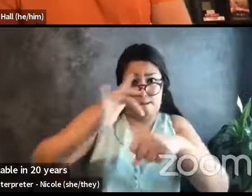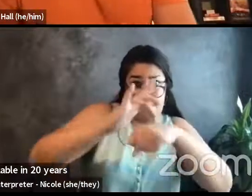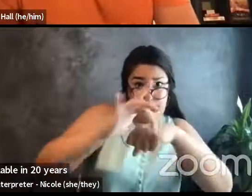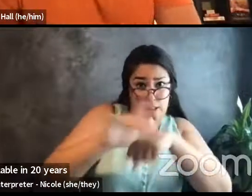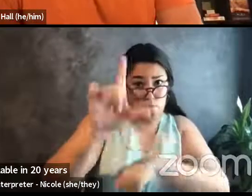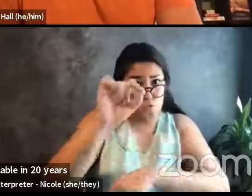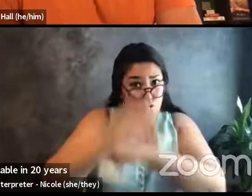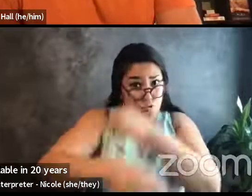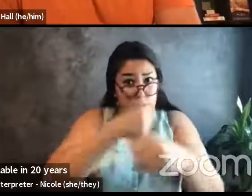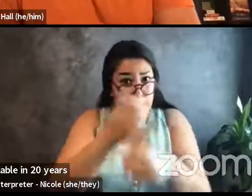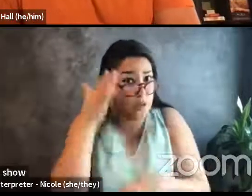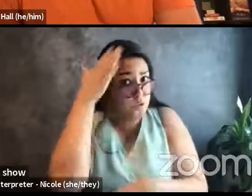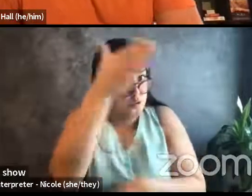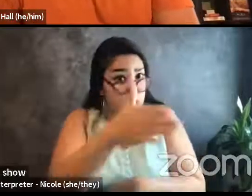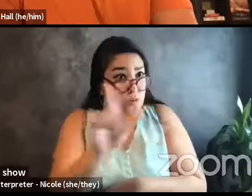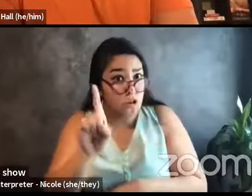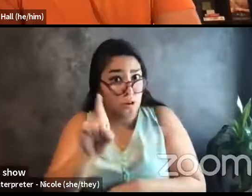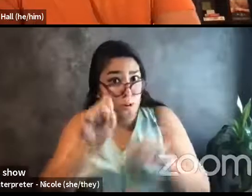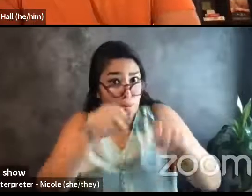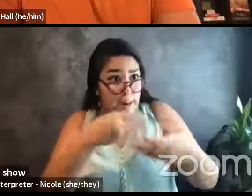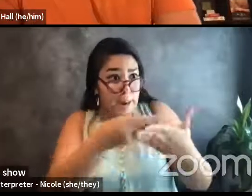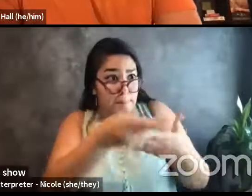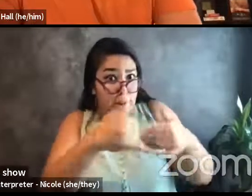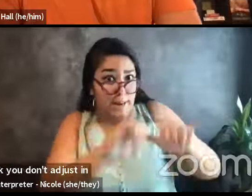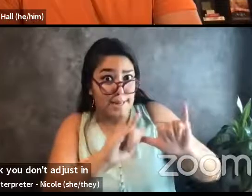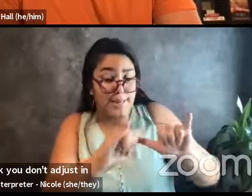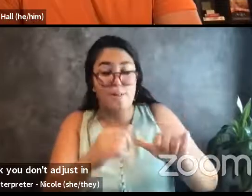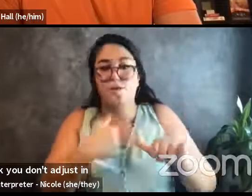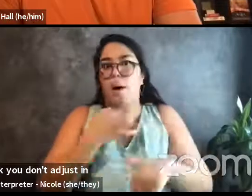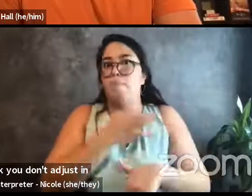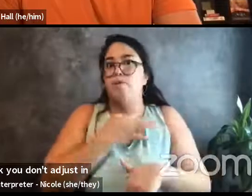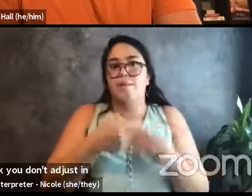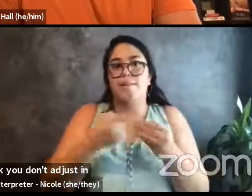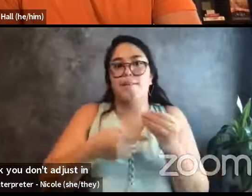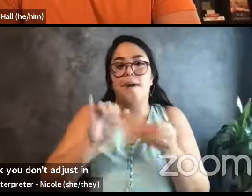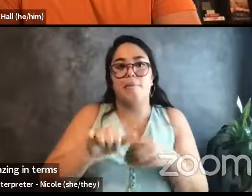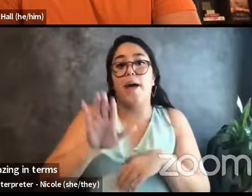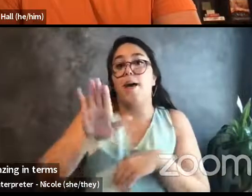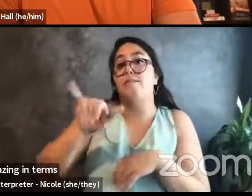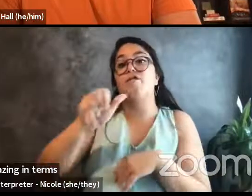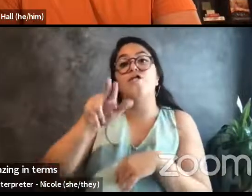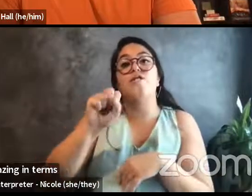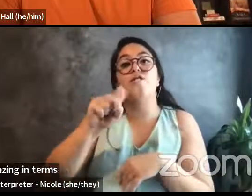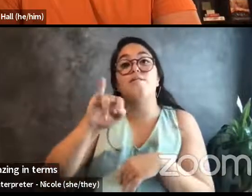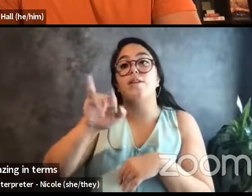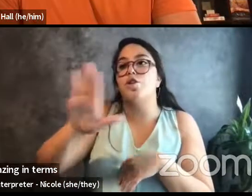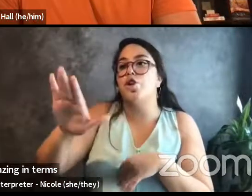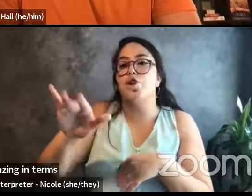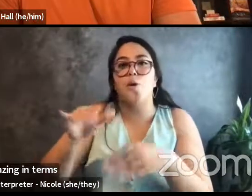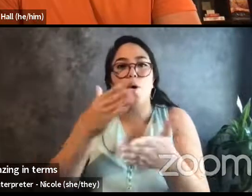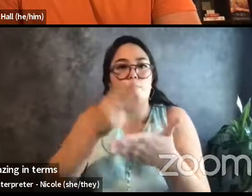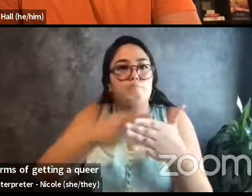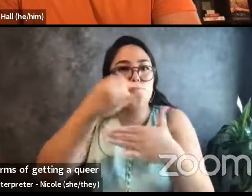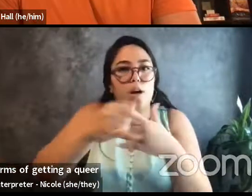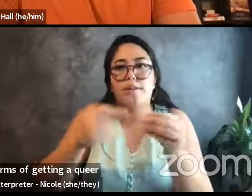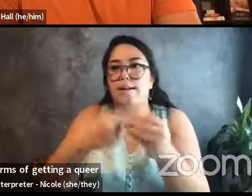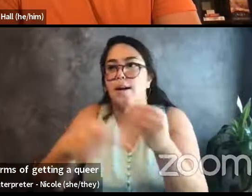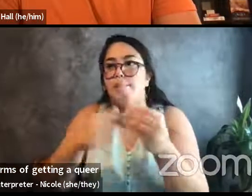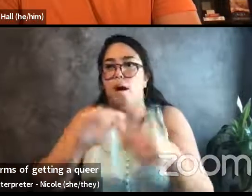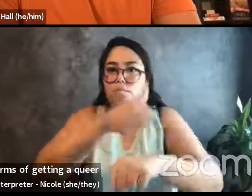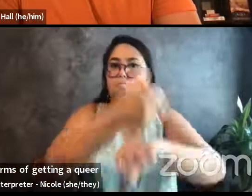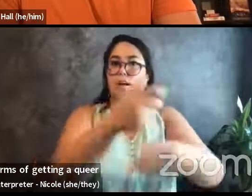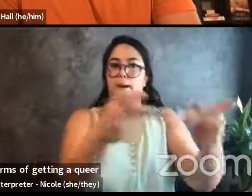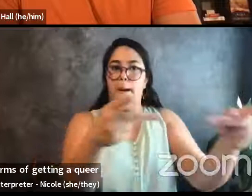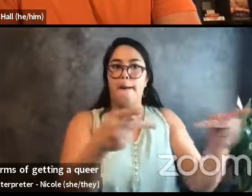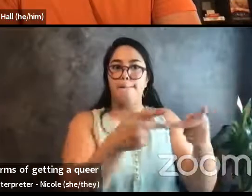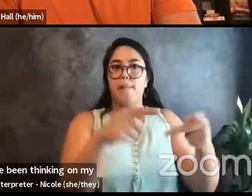on, on the shelves. I think, you know, uh, just in that project sounds, um, amazing in terms of getting a queer comics collection somewhere. I've been thinking on my